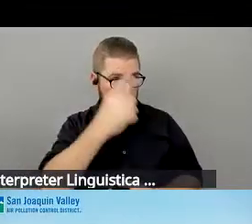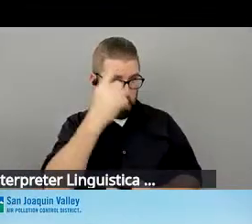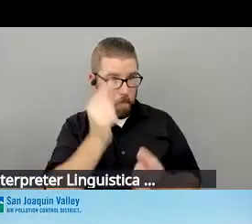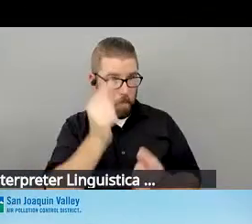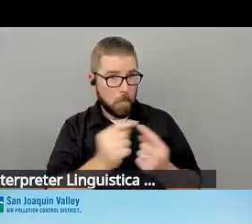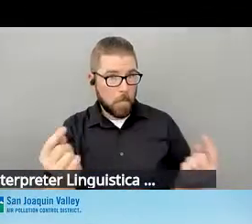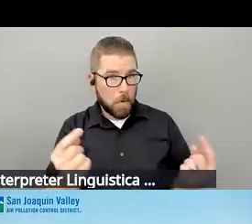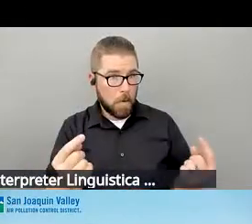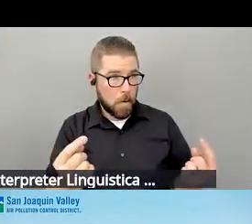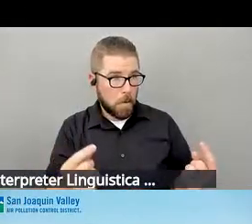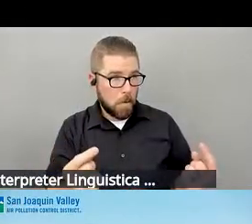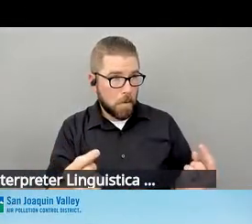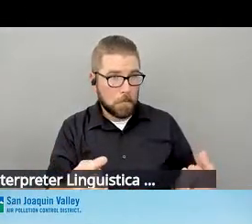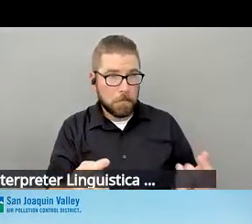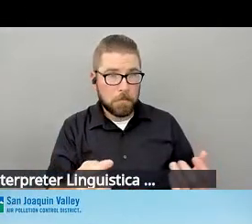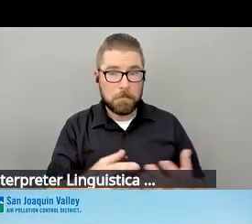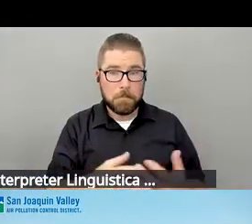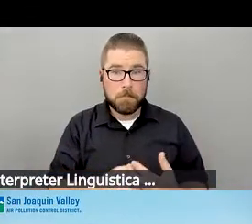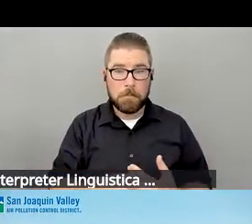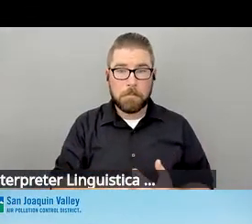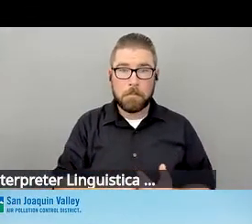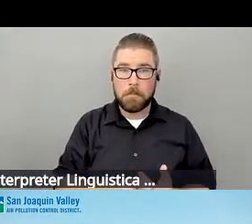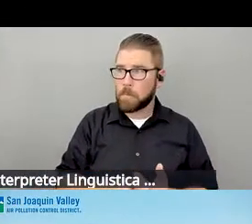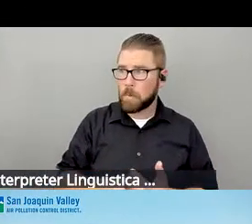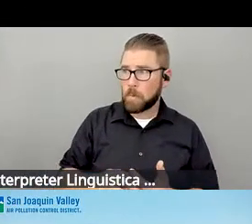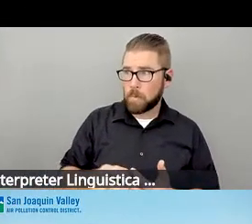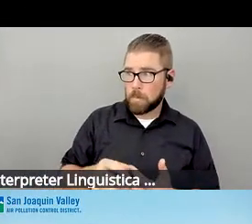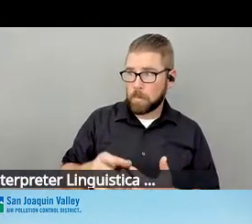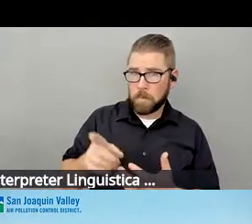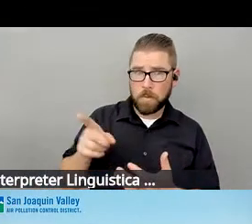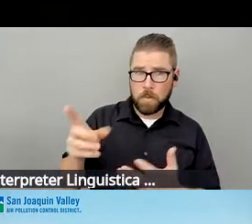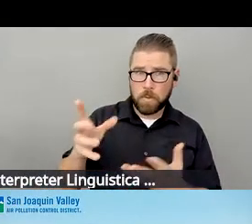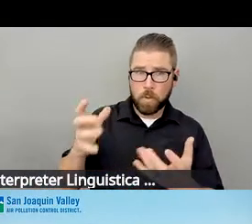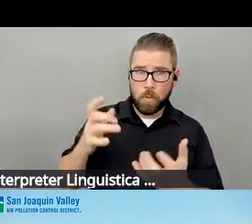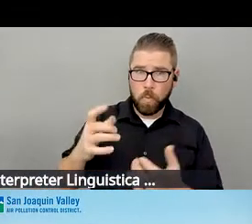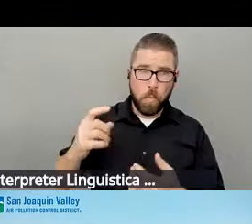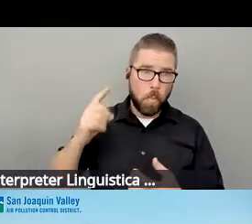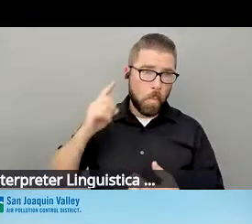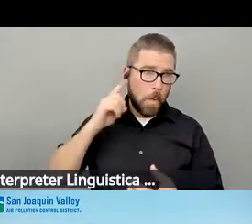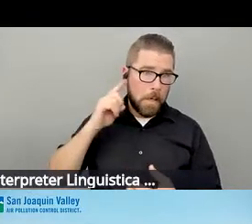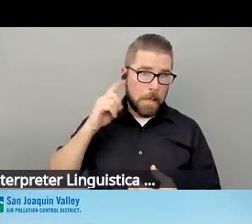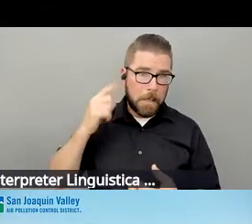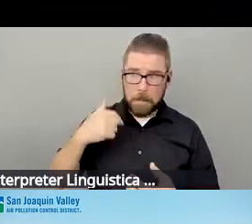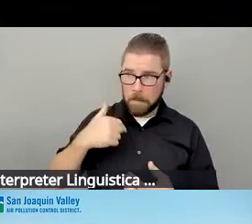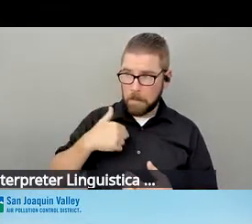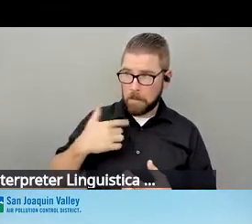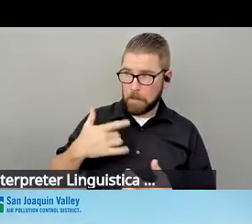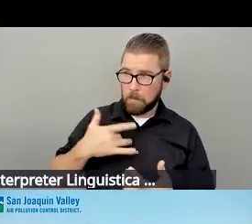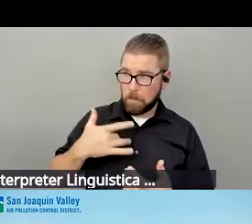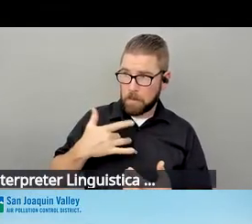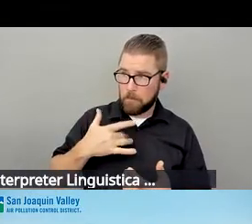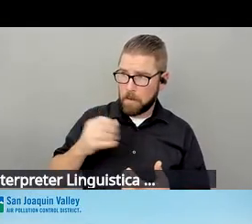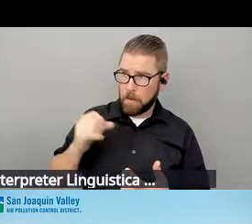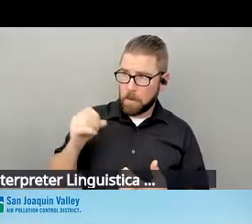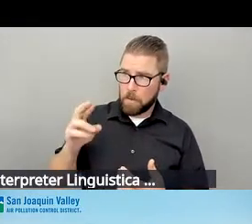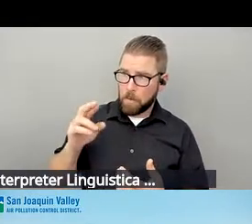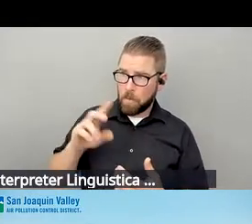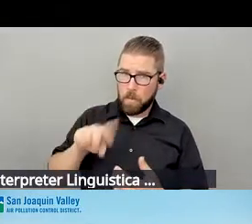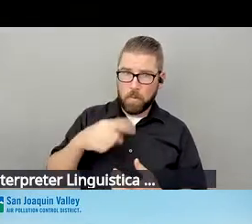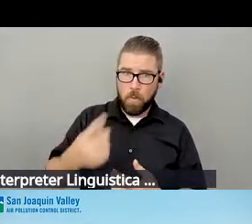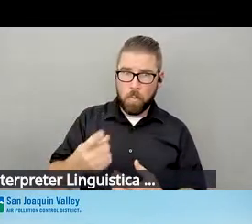hear what I had to say or just state my opposition? If you have an opposition, yes, state if you are